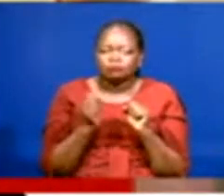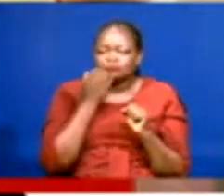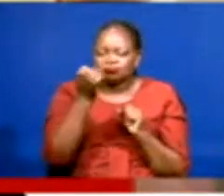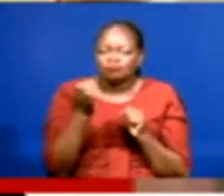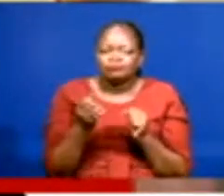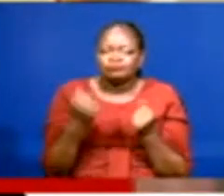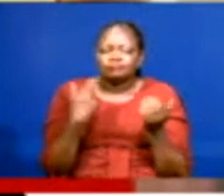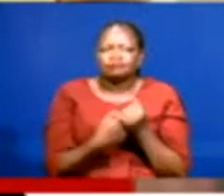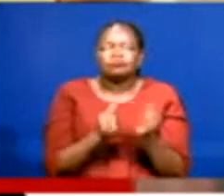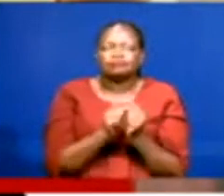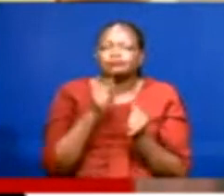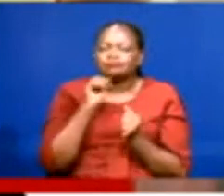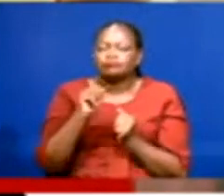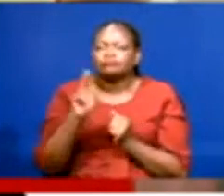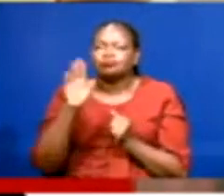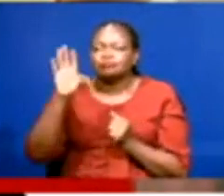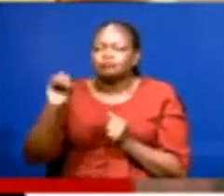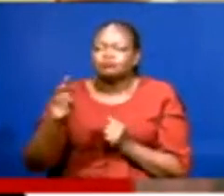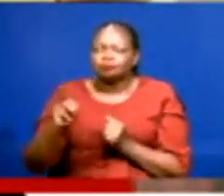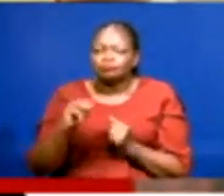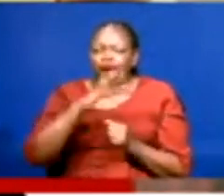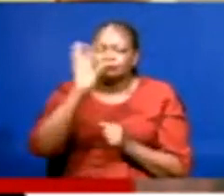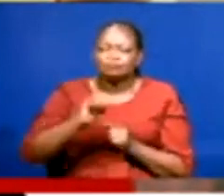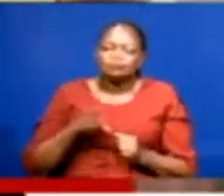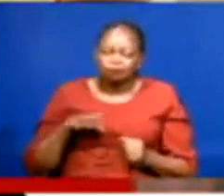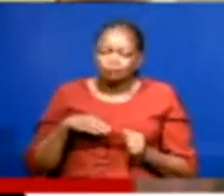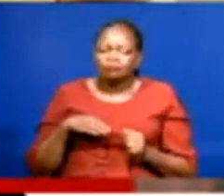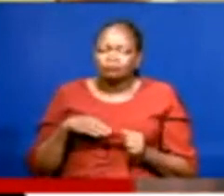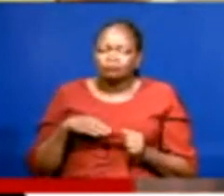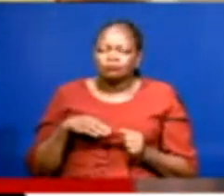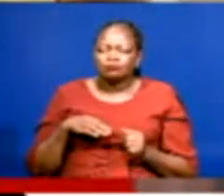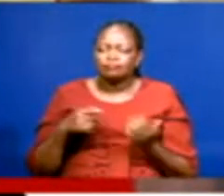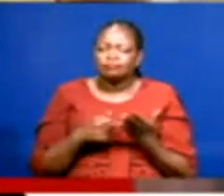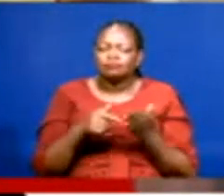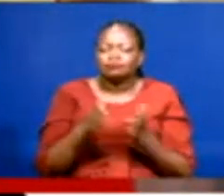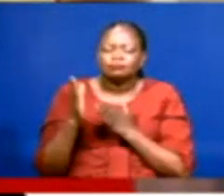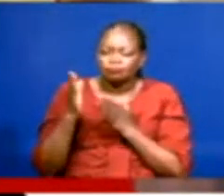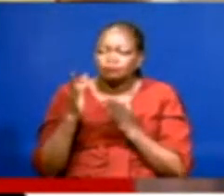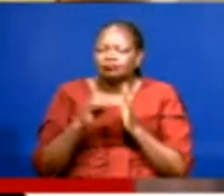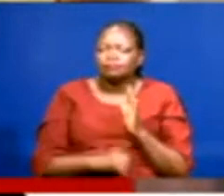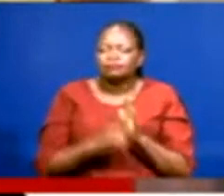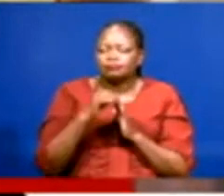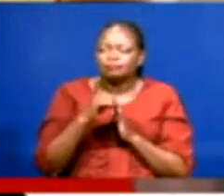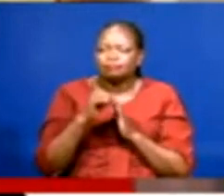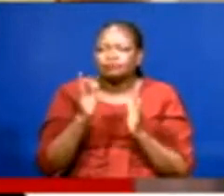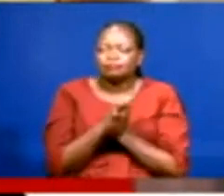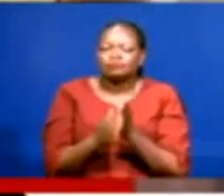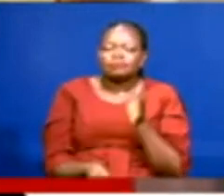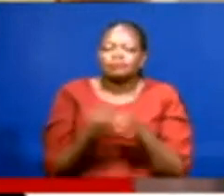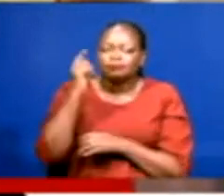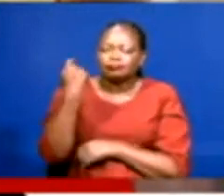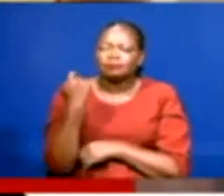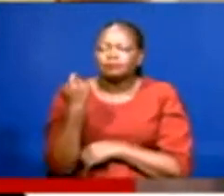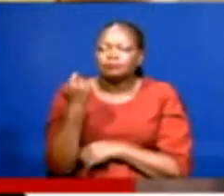African Union, the 50 million African Women Speak digital platform was developed and launched in Kenya